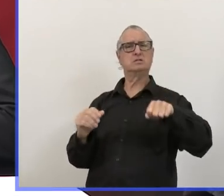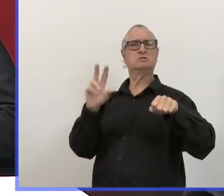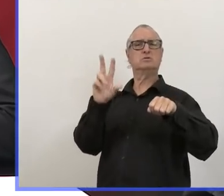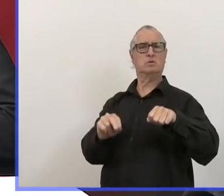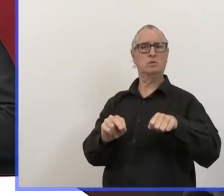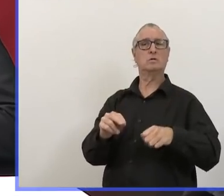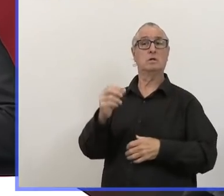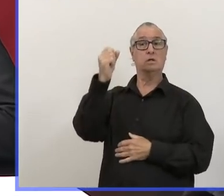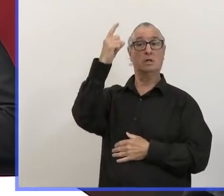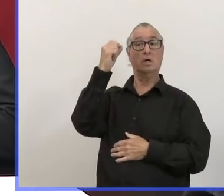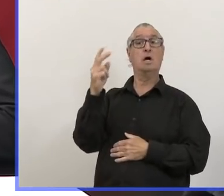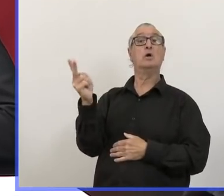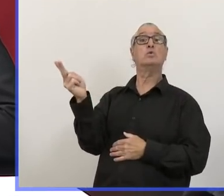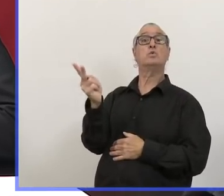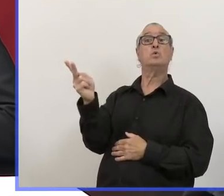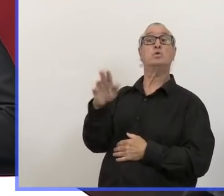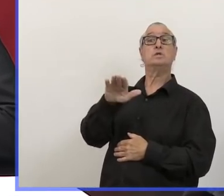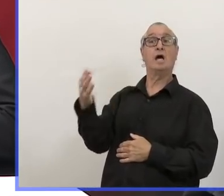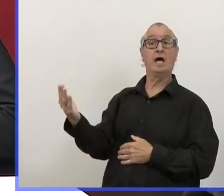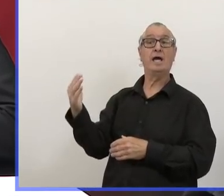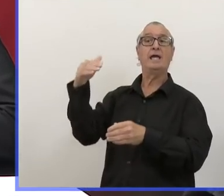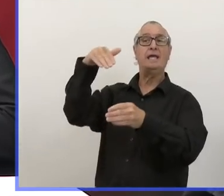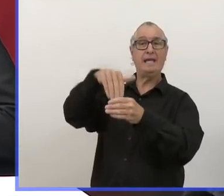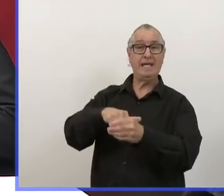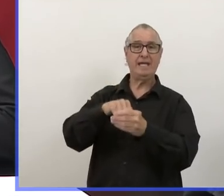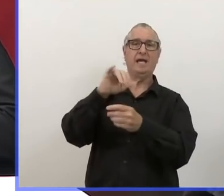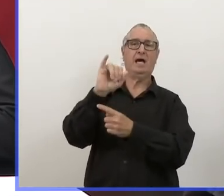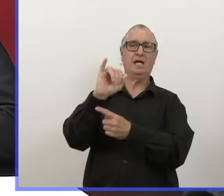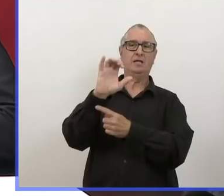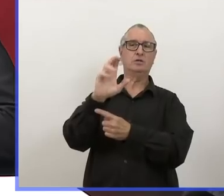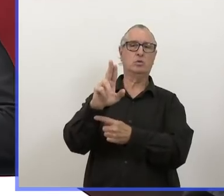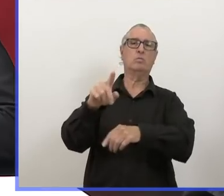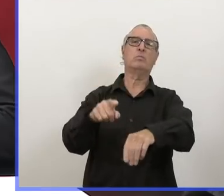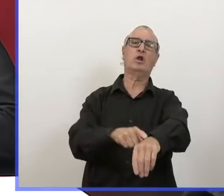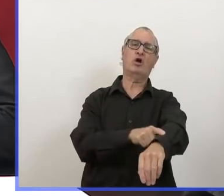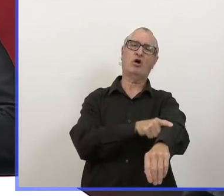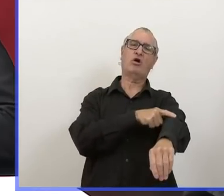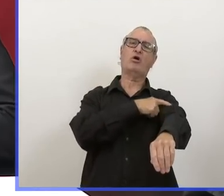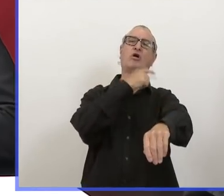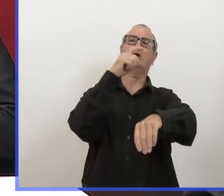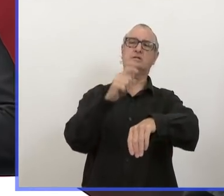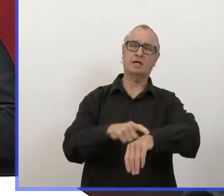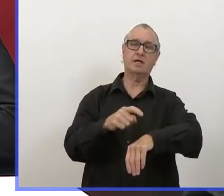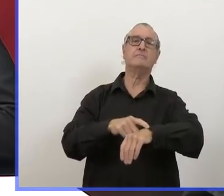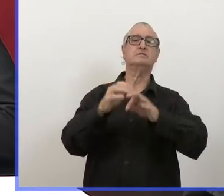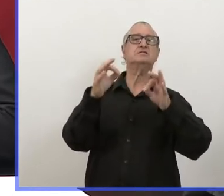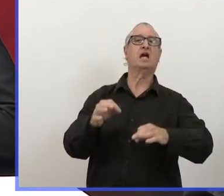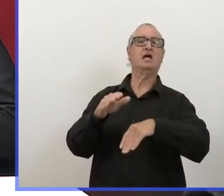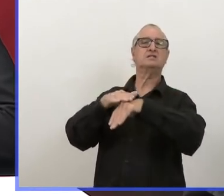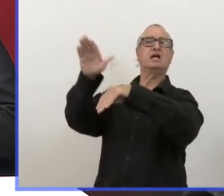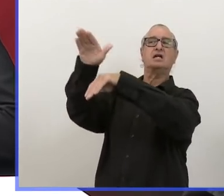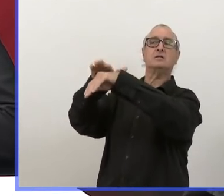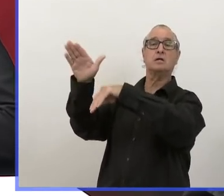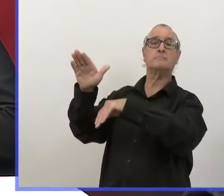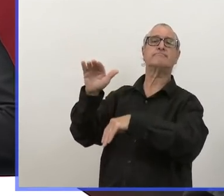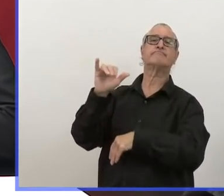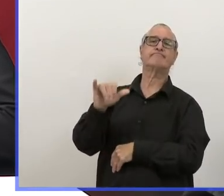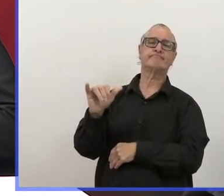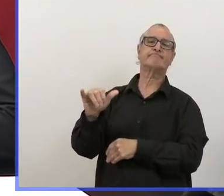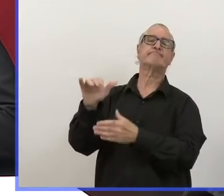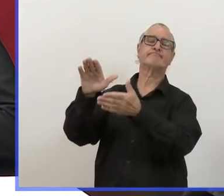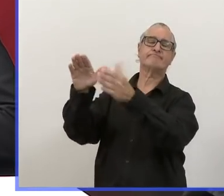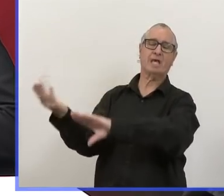time and then they passed on. And that is tragic. That's sad. But it is sort of what we've always talked about with COVID. You know, that risk